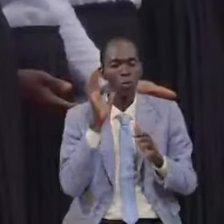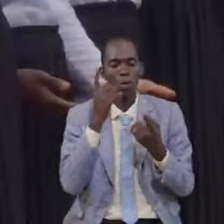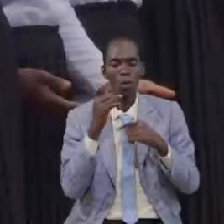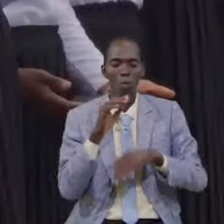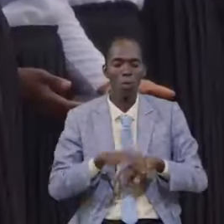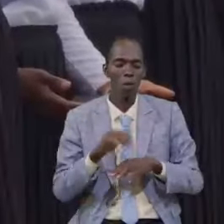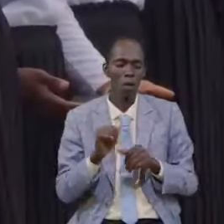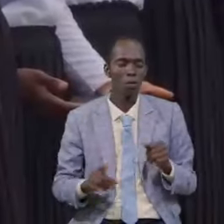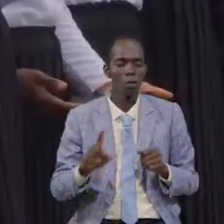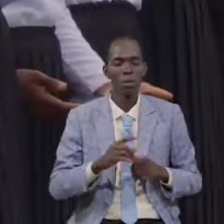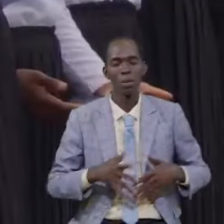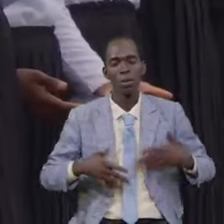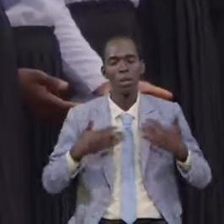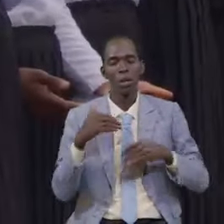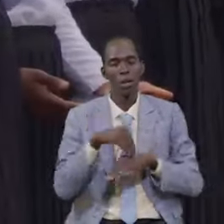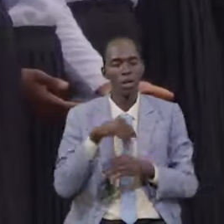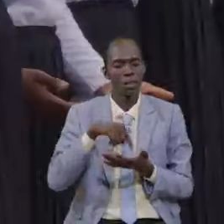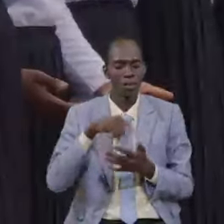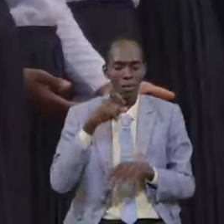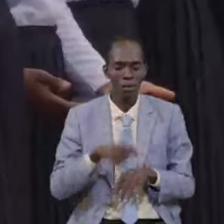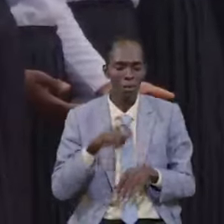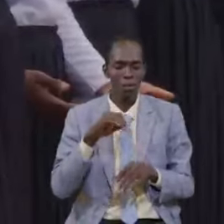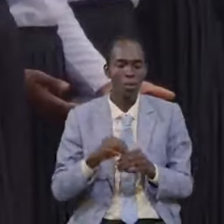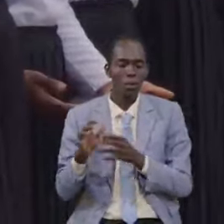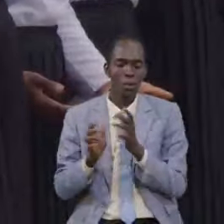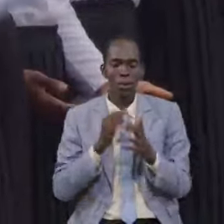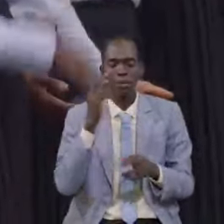hour in Jesus' name. Amen.